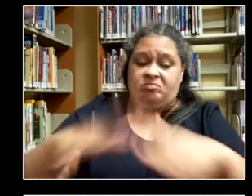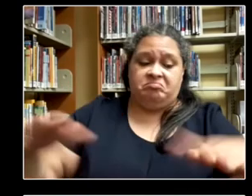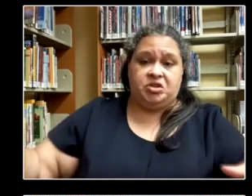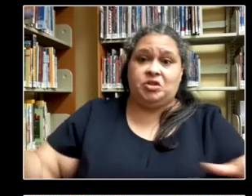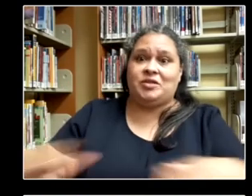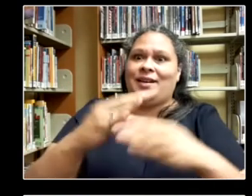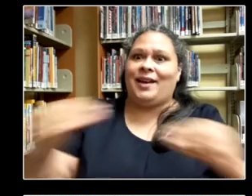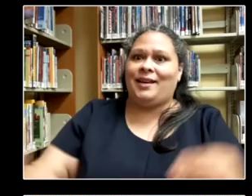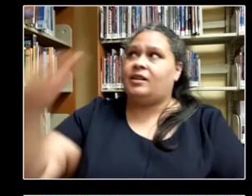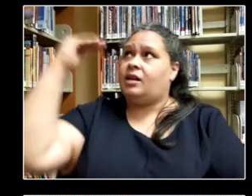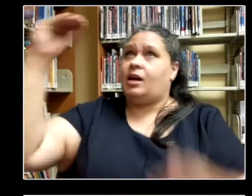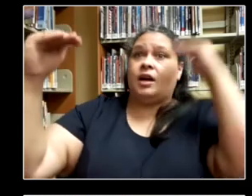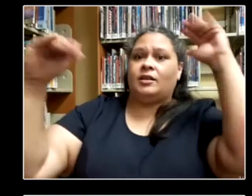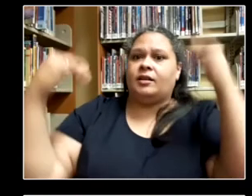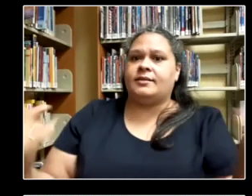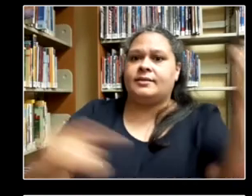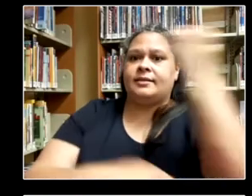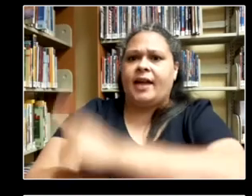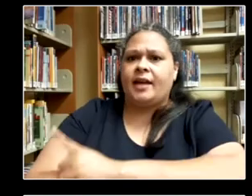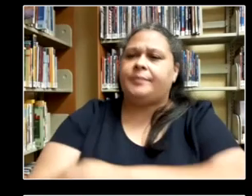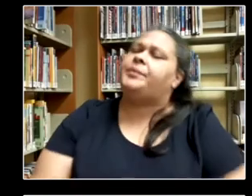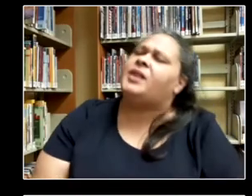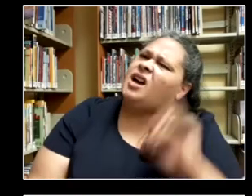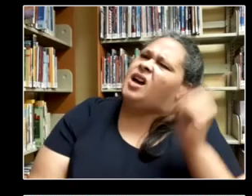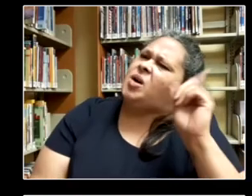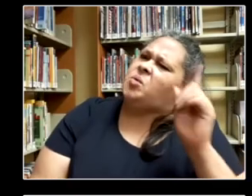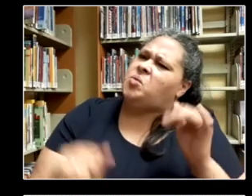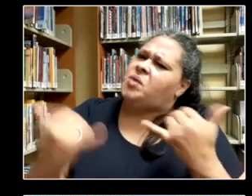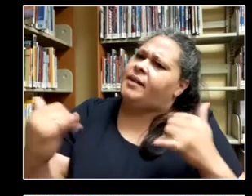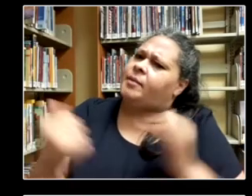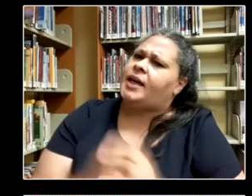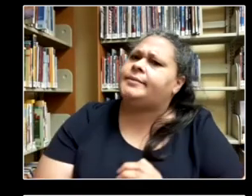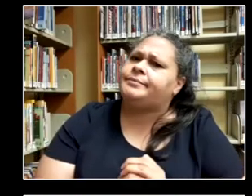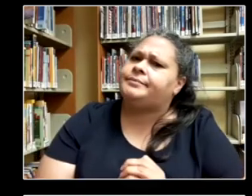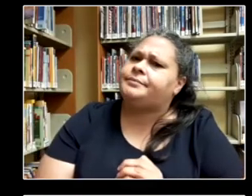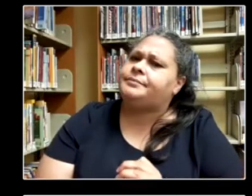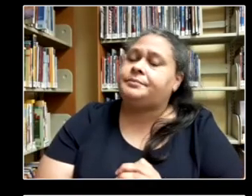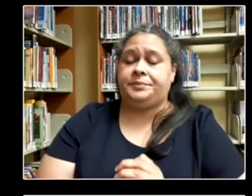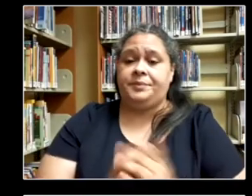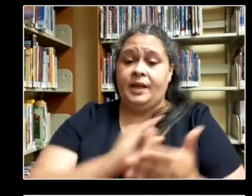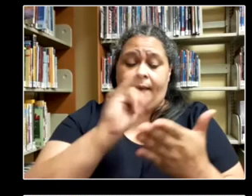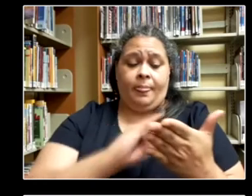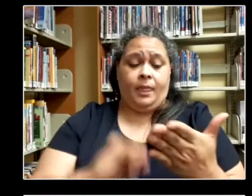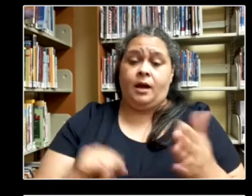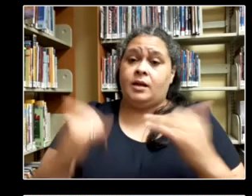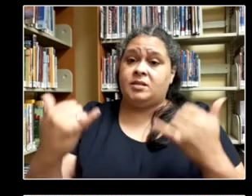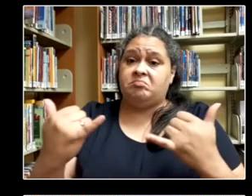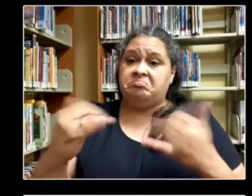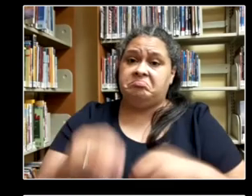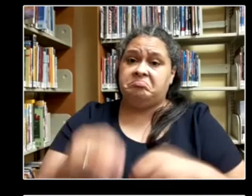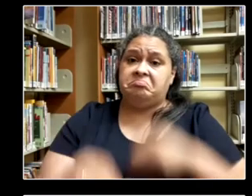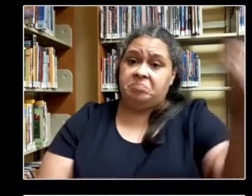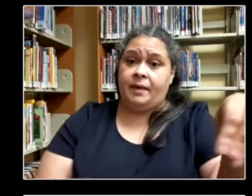Where are they playing? The artist has placed the immortals in a natural setting